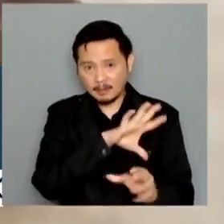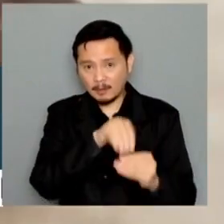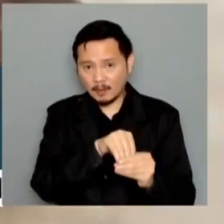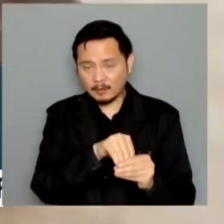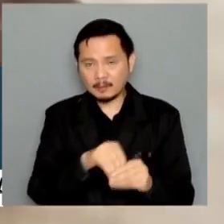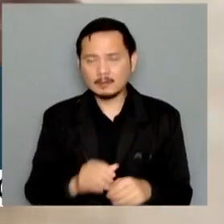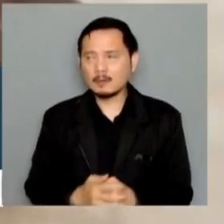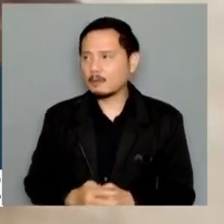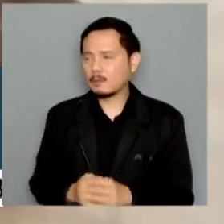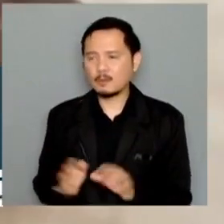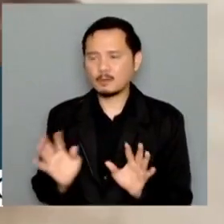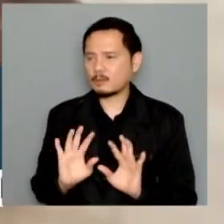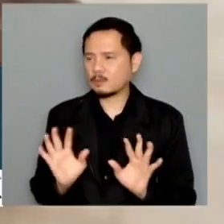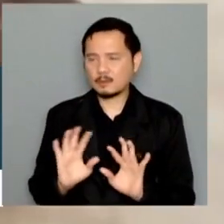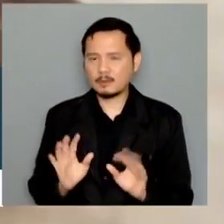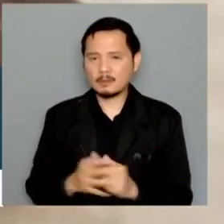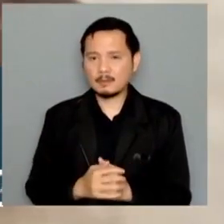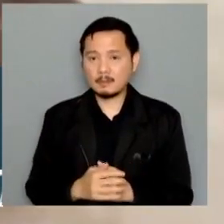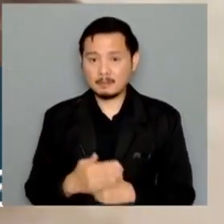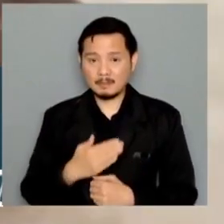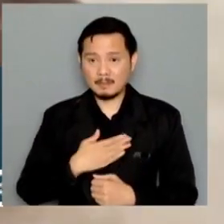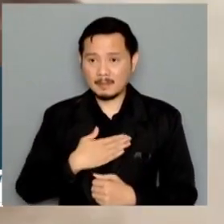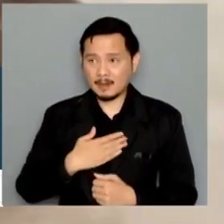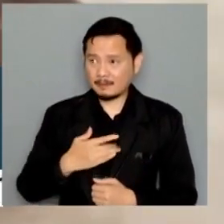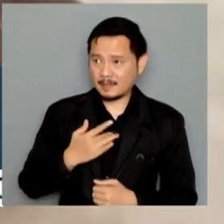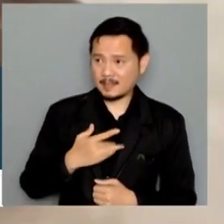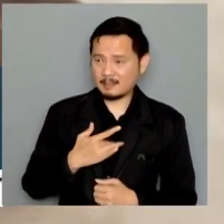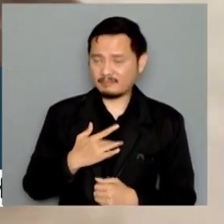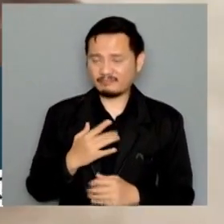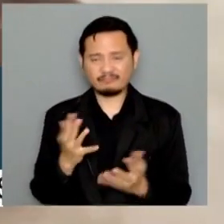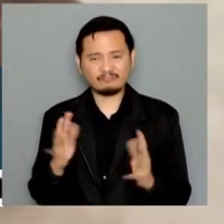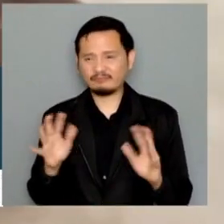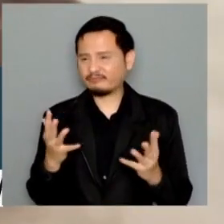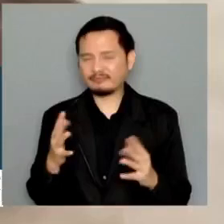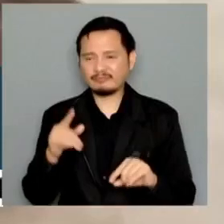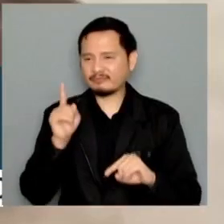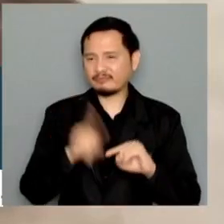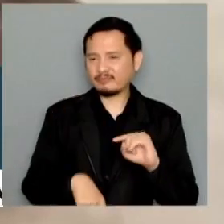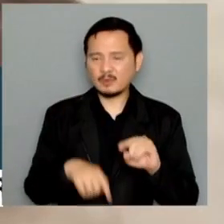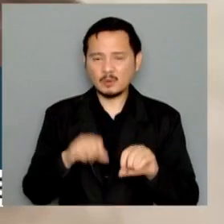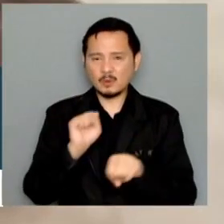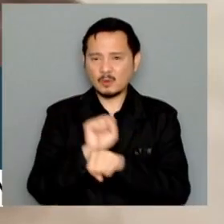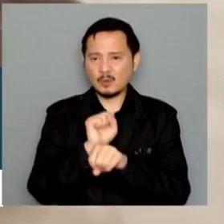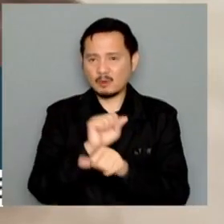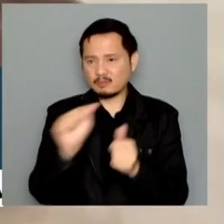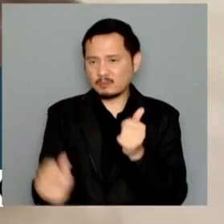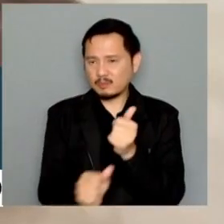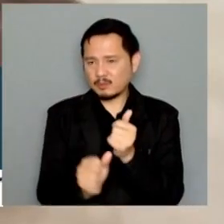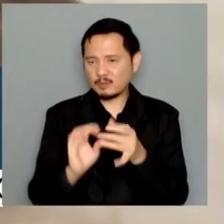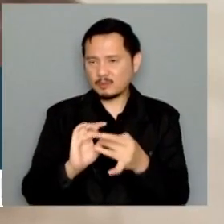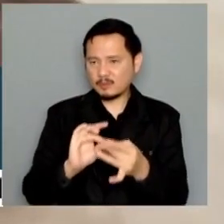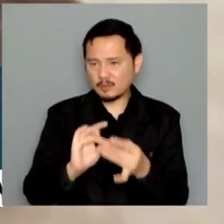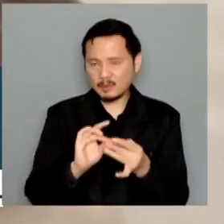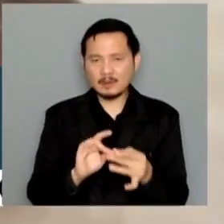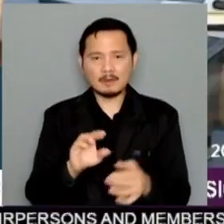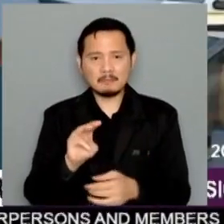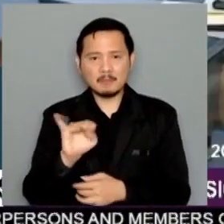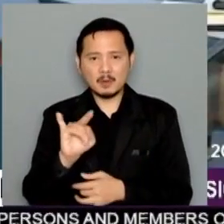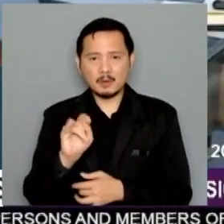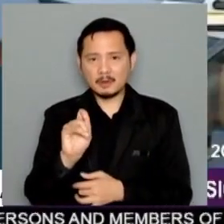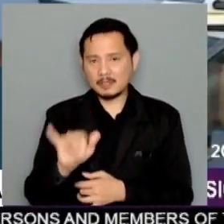in conscience, I cannot work under him as the minority leader of the